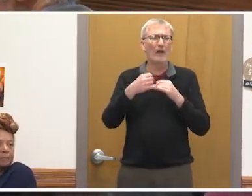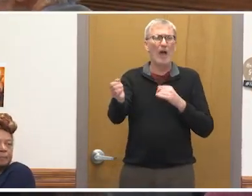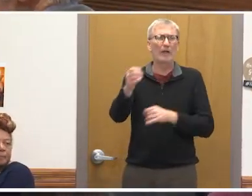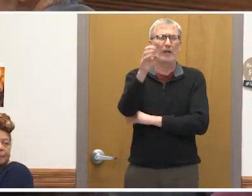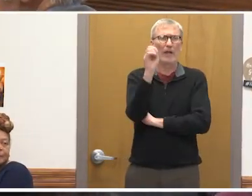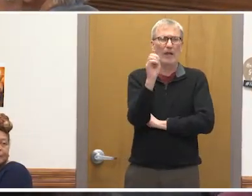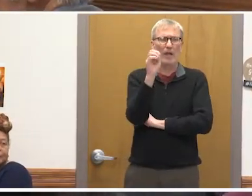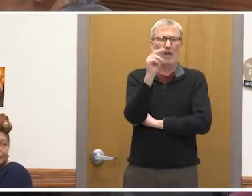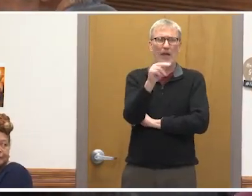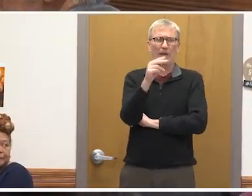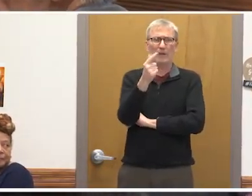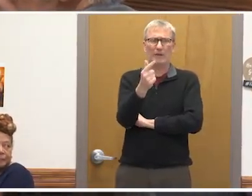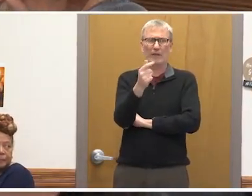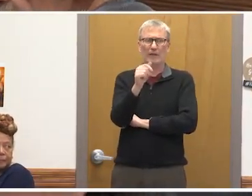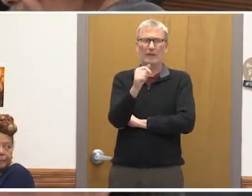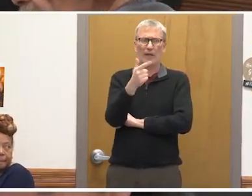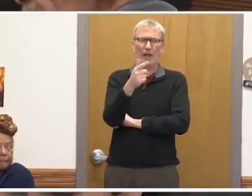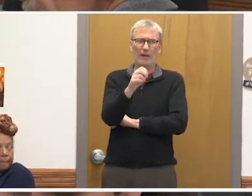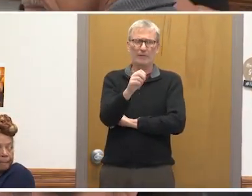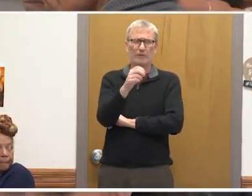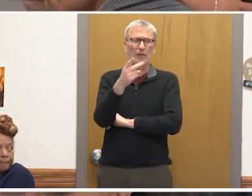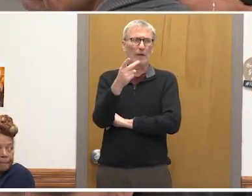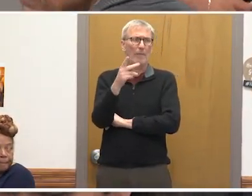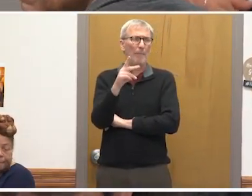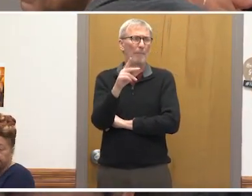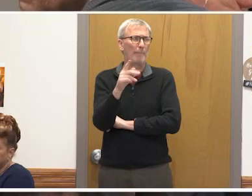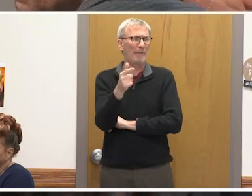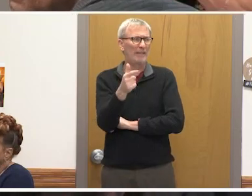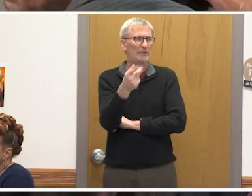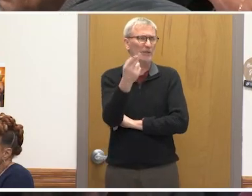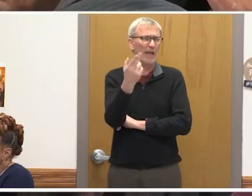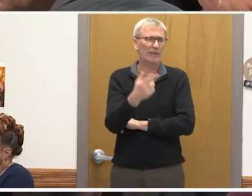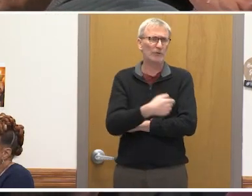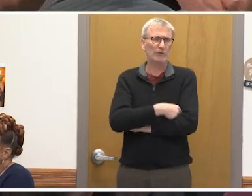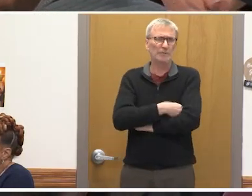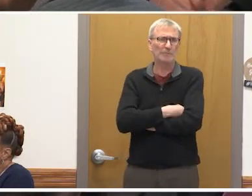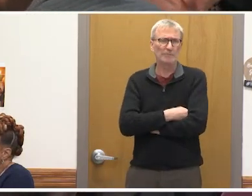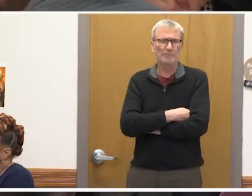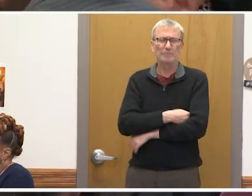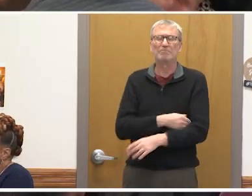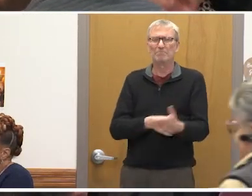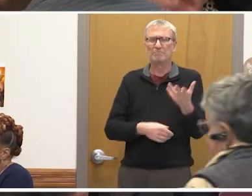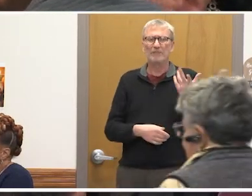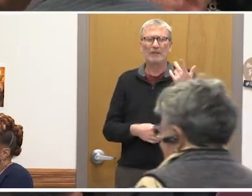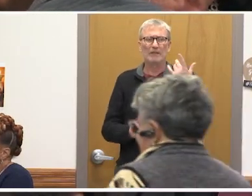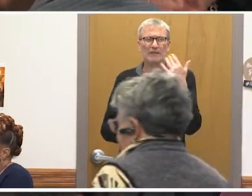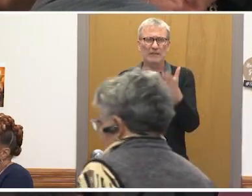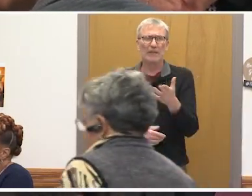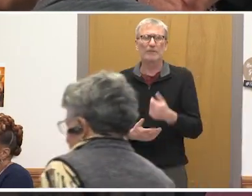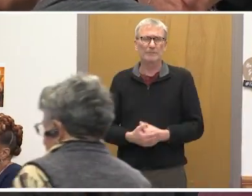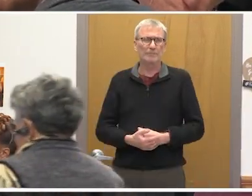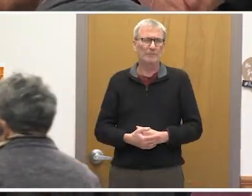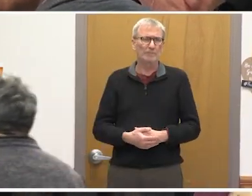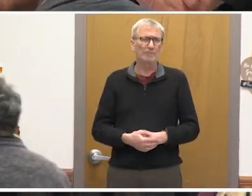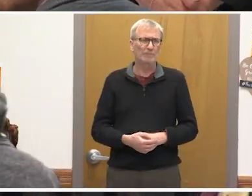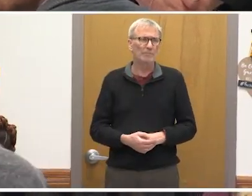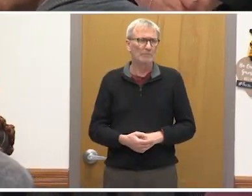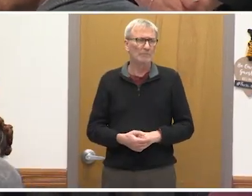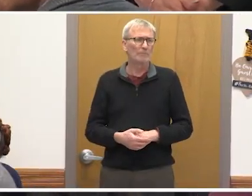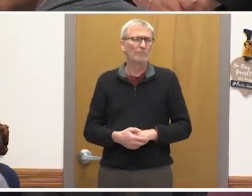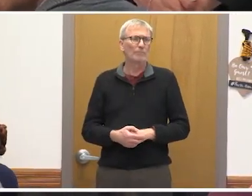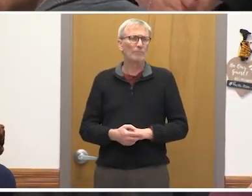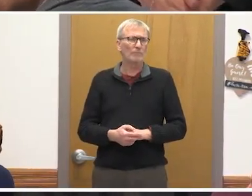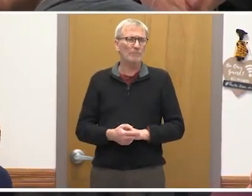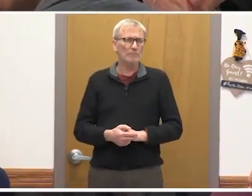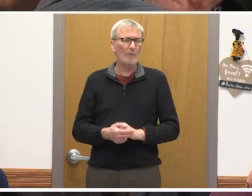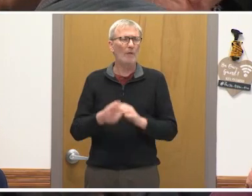page. Rebecca can throw it in the chat. I think if you got the invitation to this, it was on there as well. So please continue to